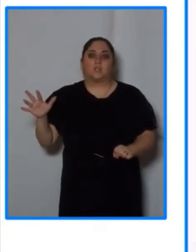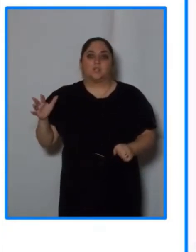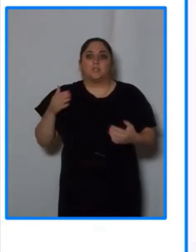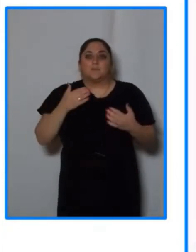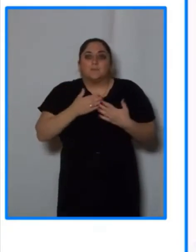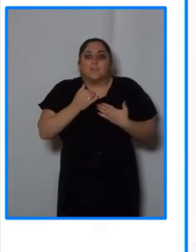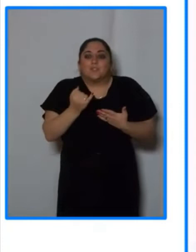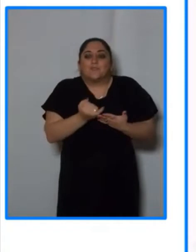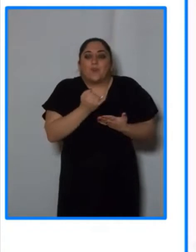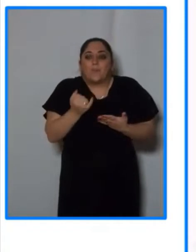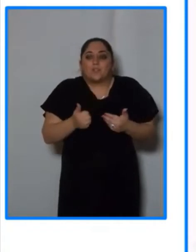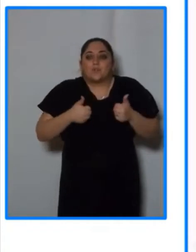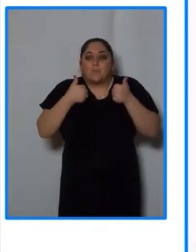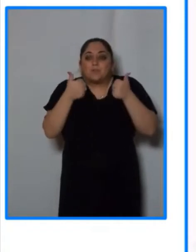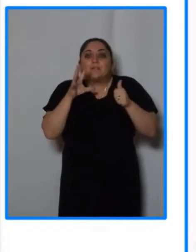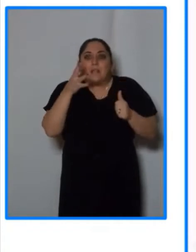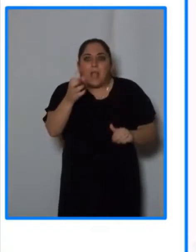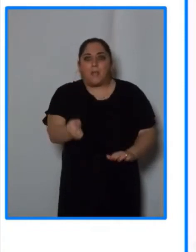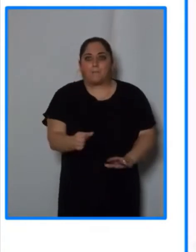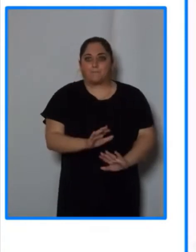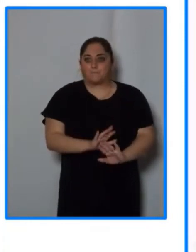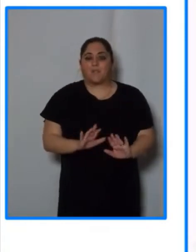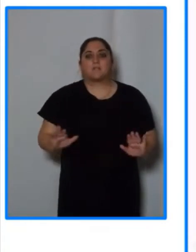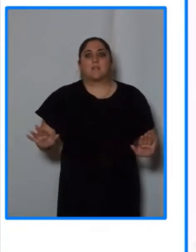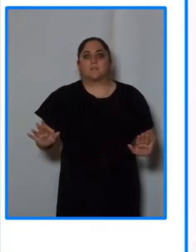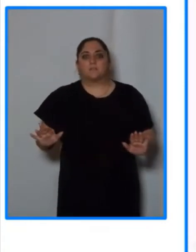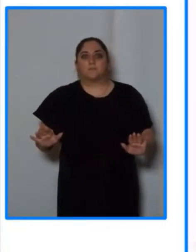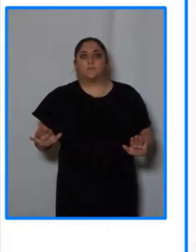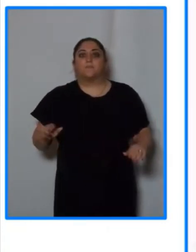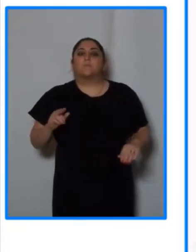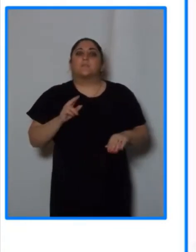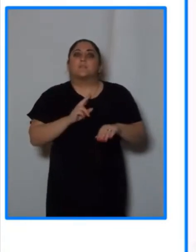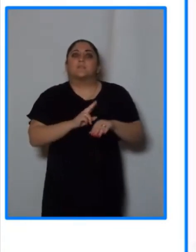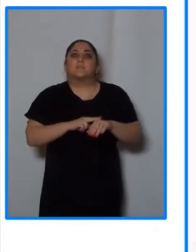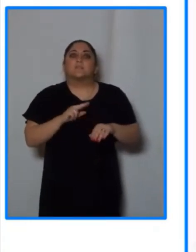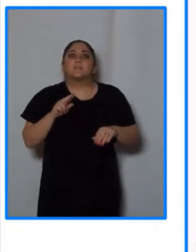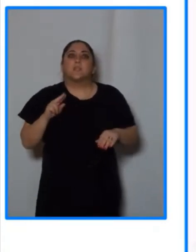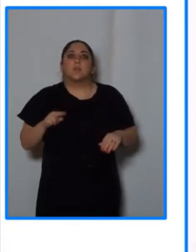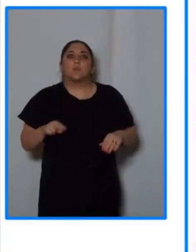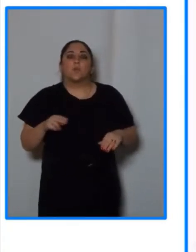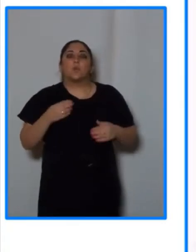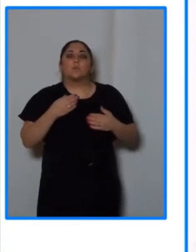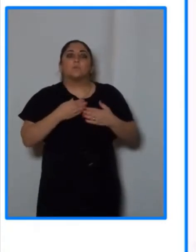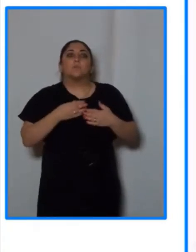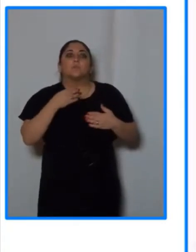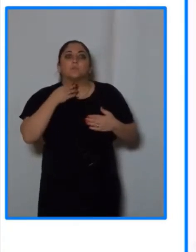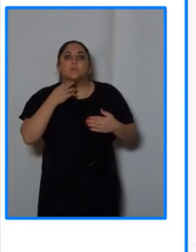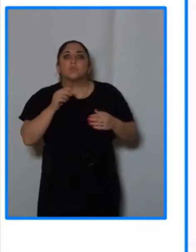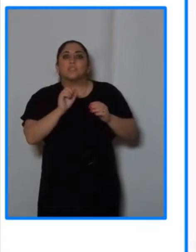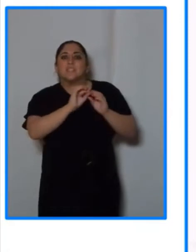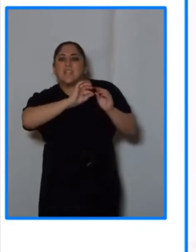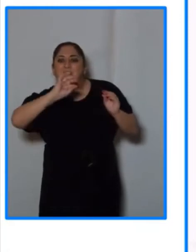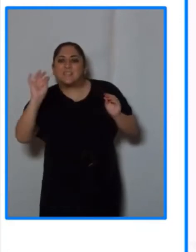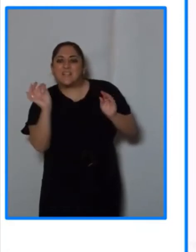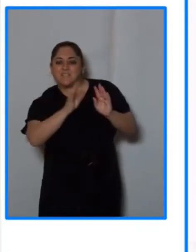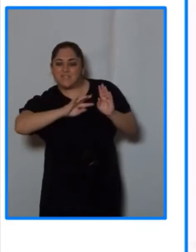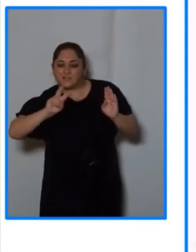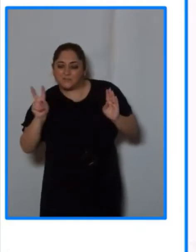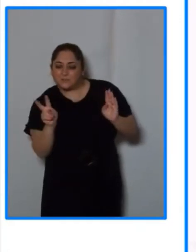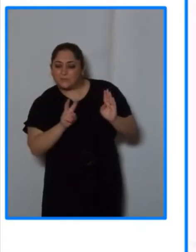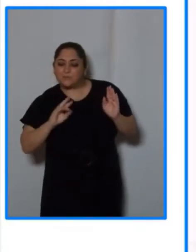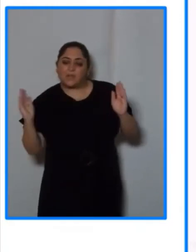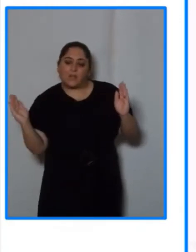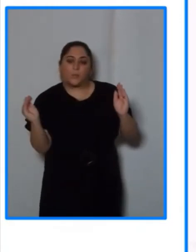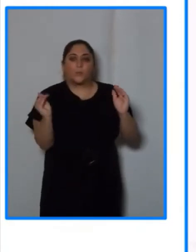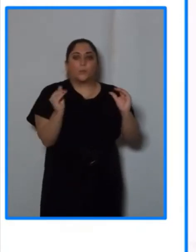essential information. One good advice is also to keep the line length short. Short sentences are easier to read by any